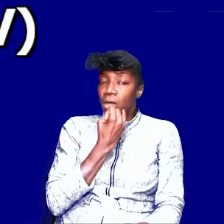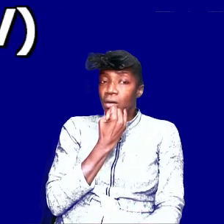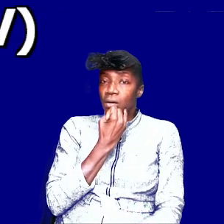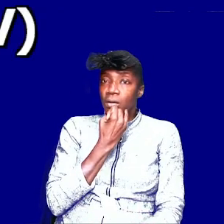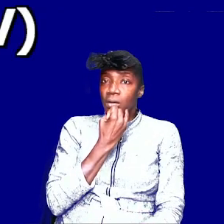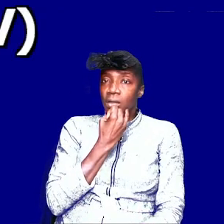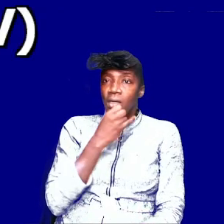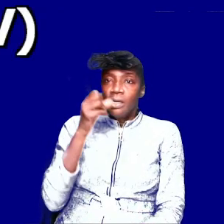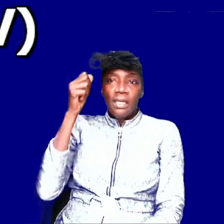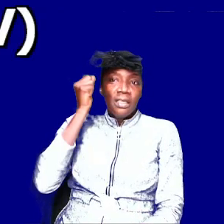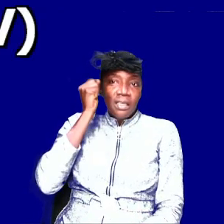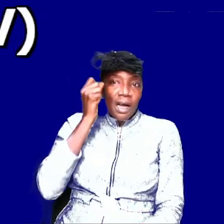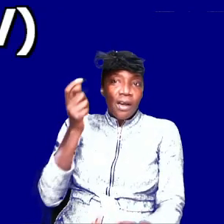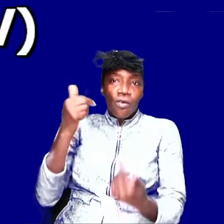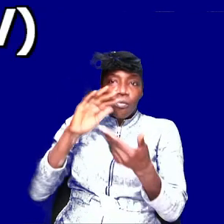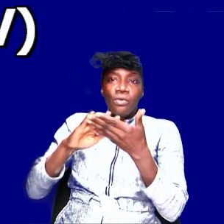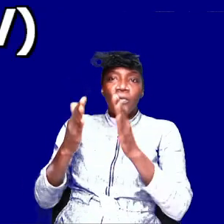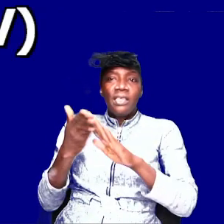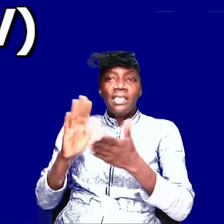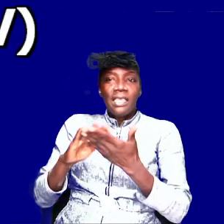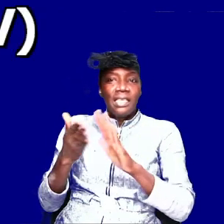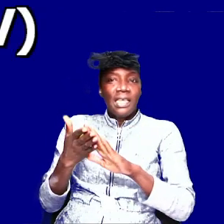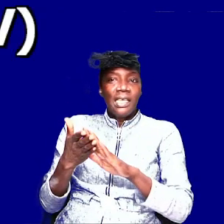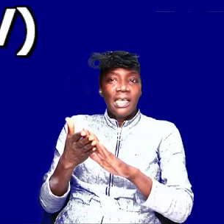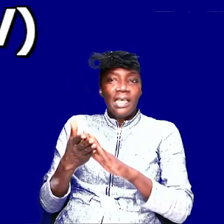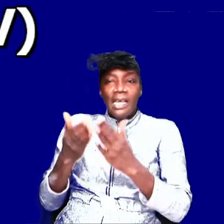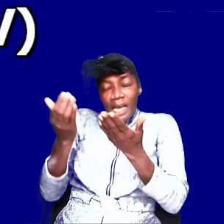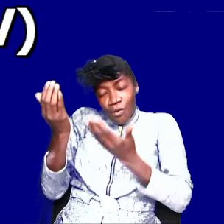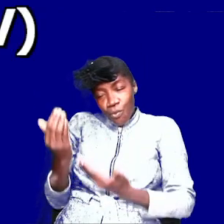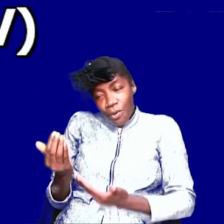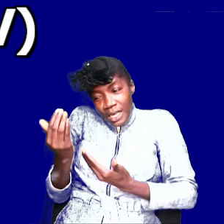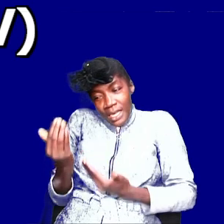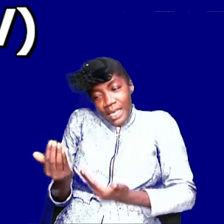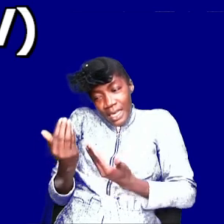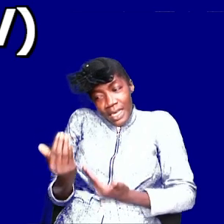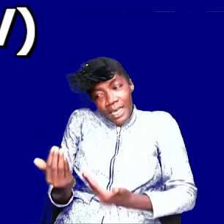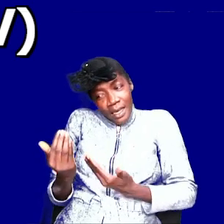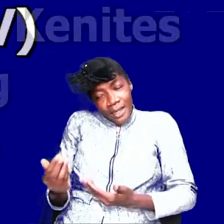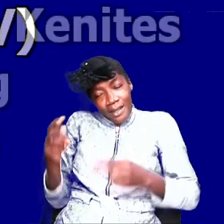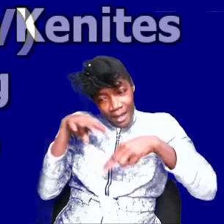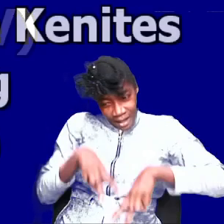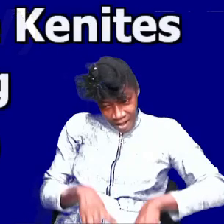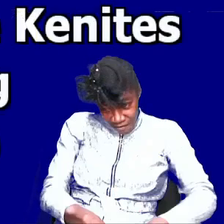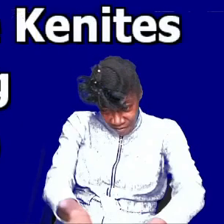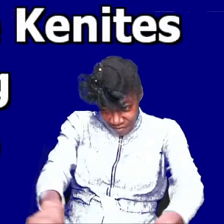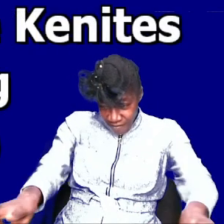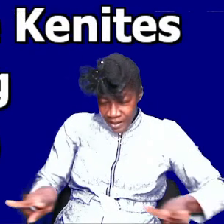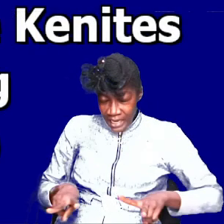And Saul came to a city of Amalek and laid wait in the valley.